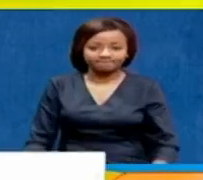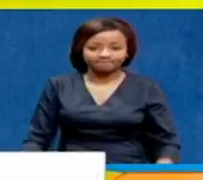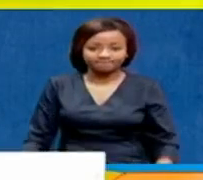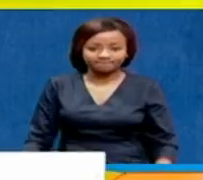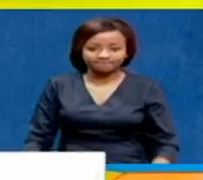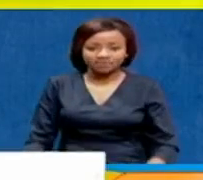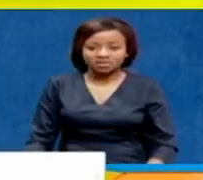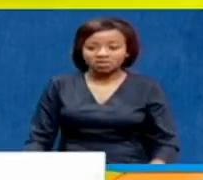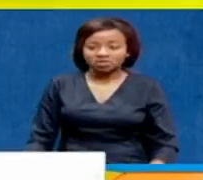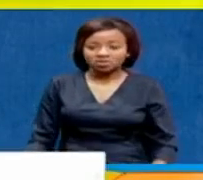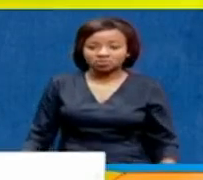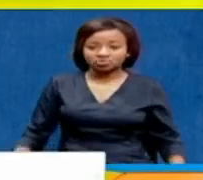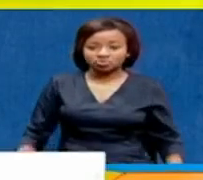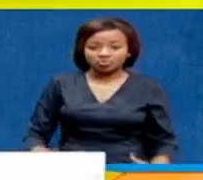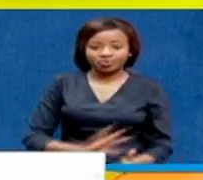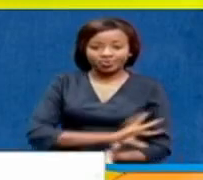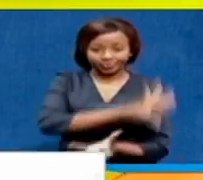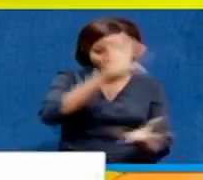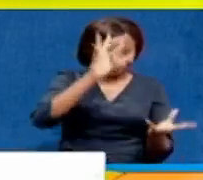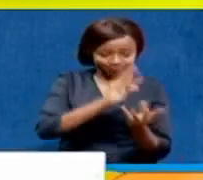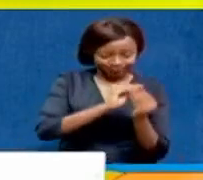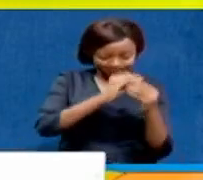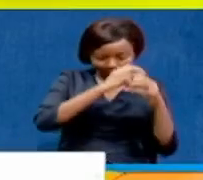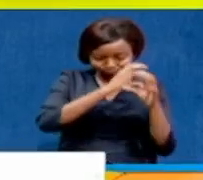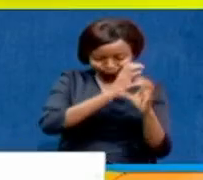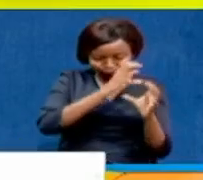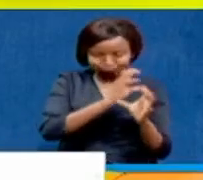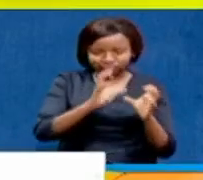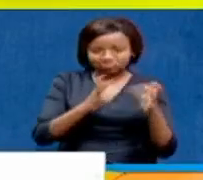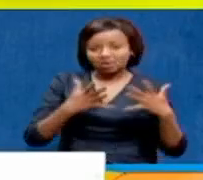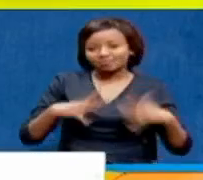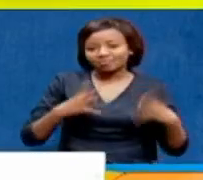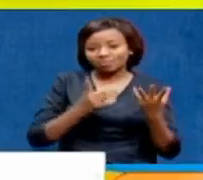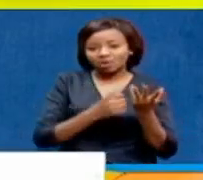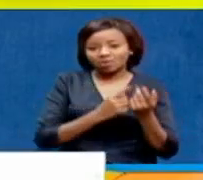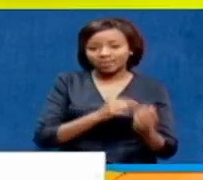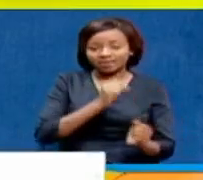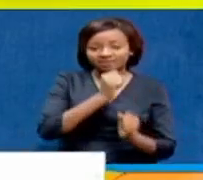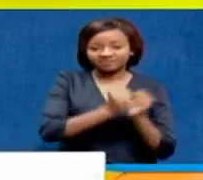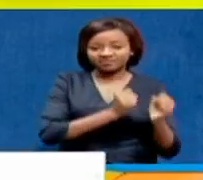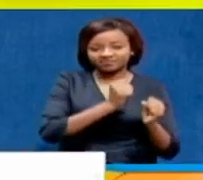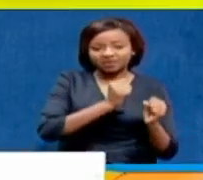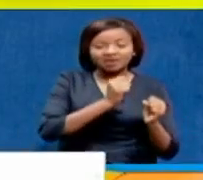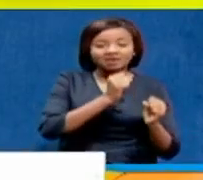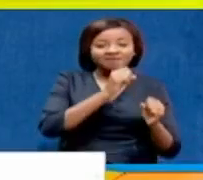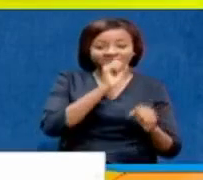The cumulative numbers of tests that we have done so far stand at